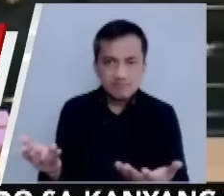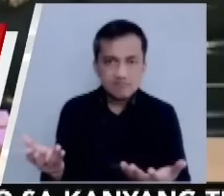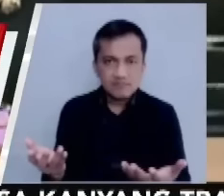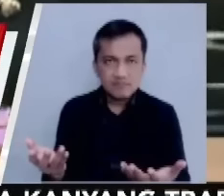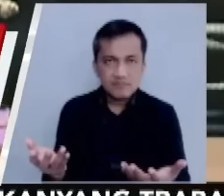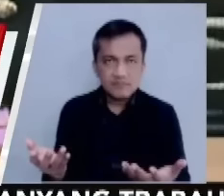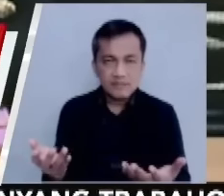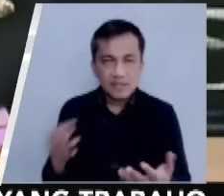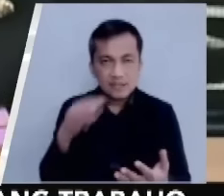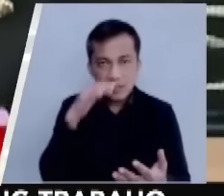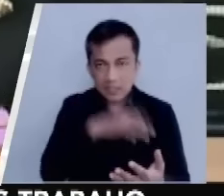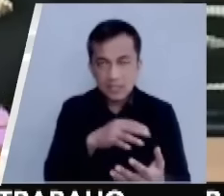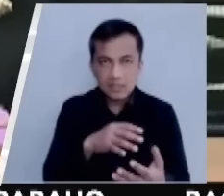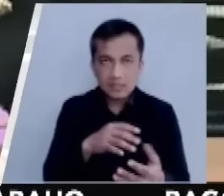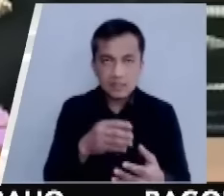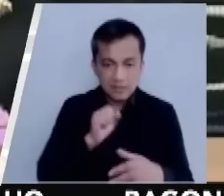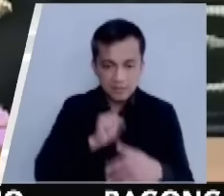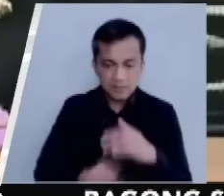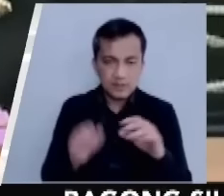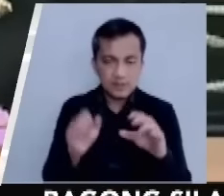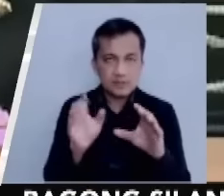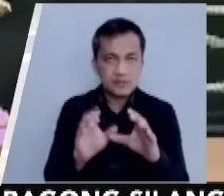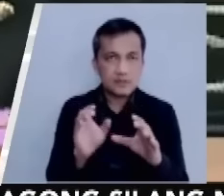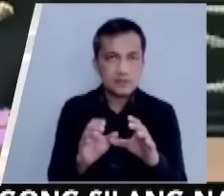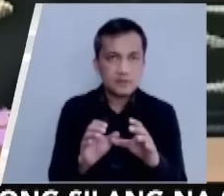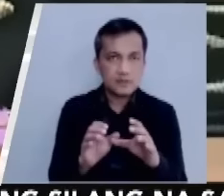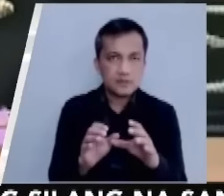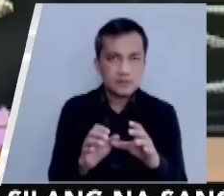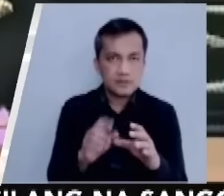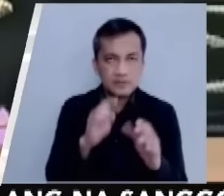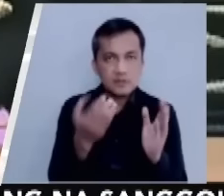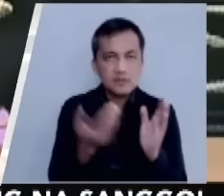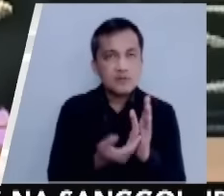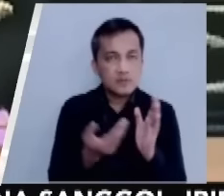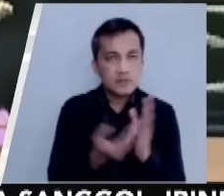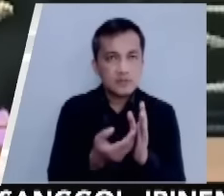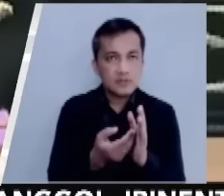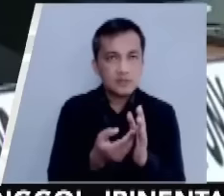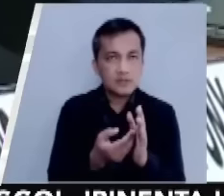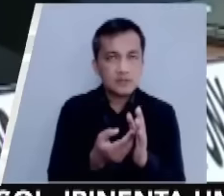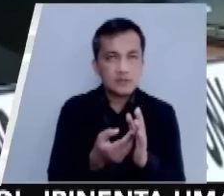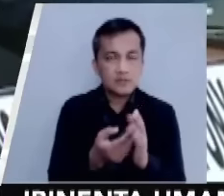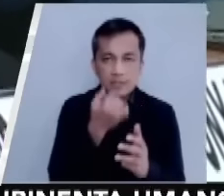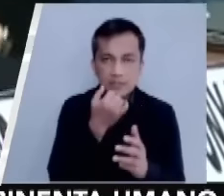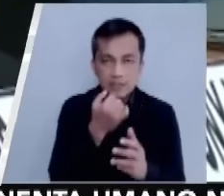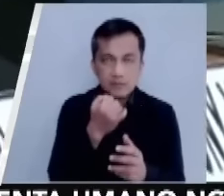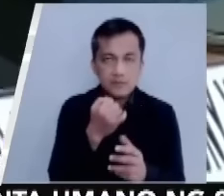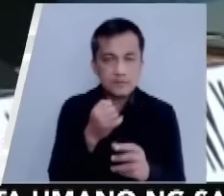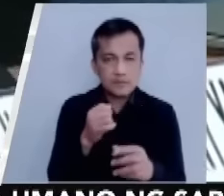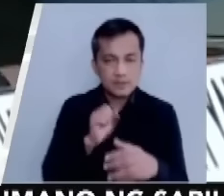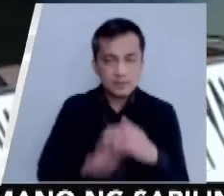birth certificate, isa pang patunay na irregular yung birth certificate nyo.